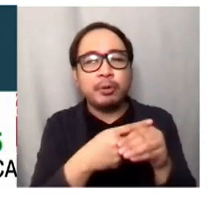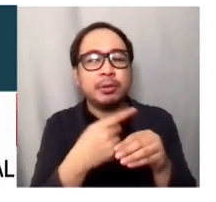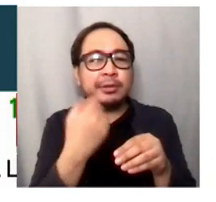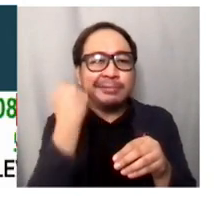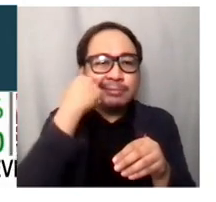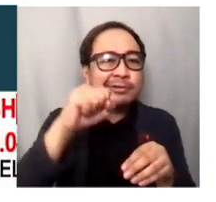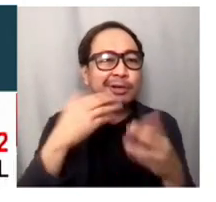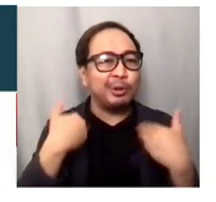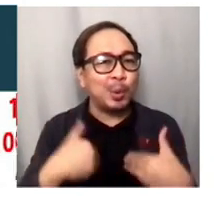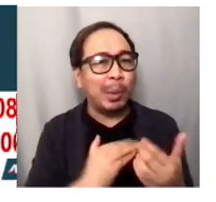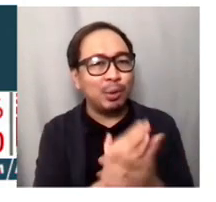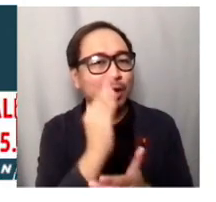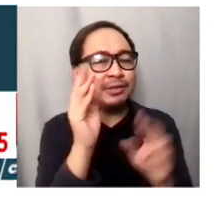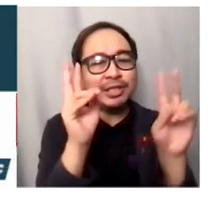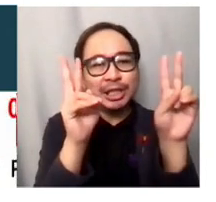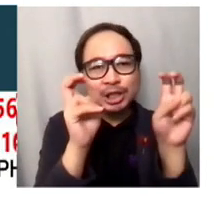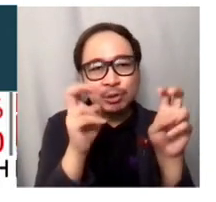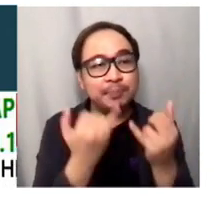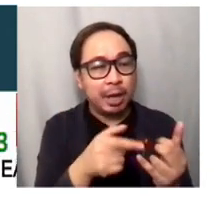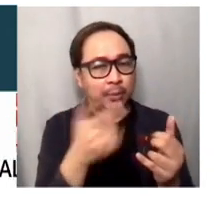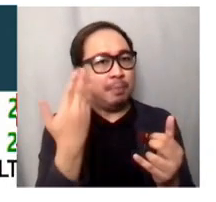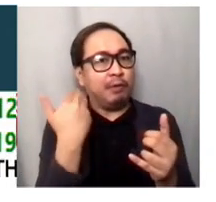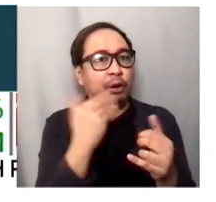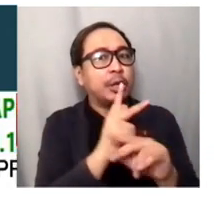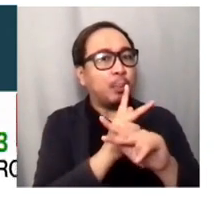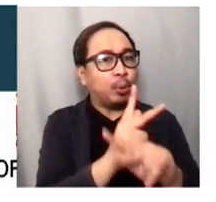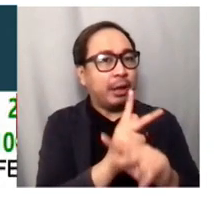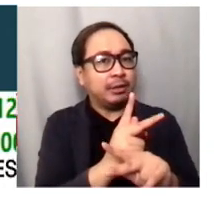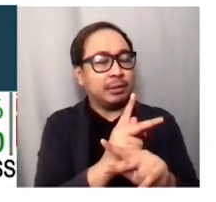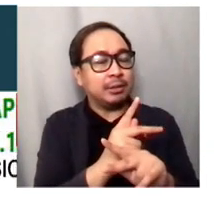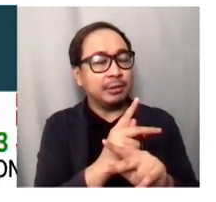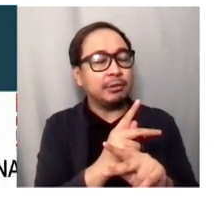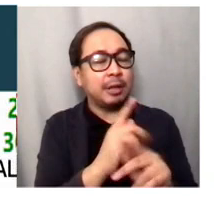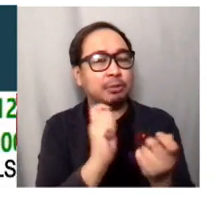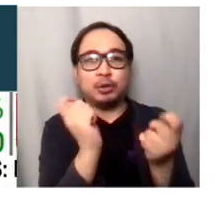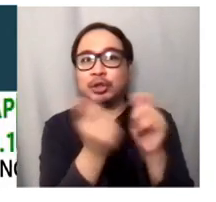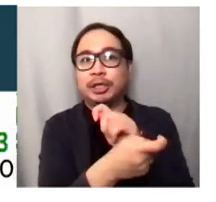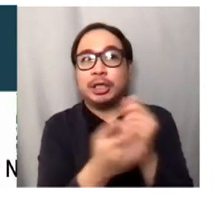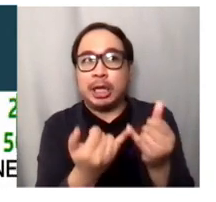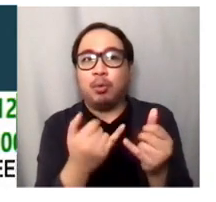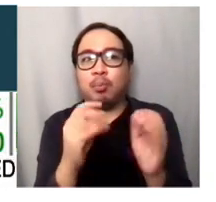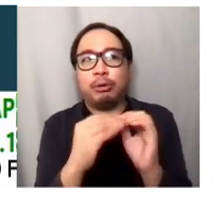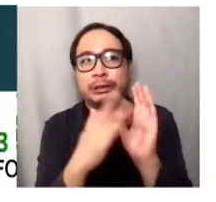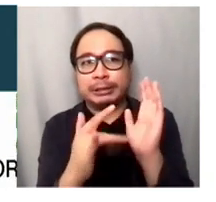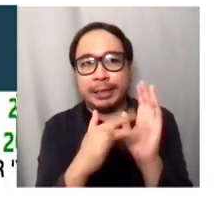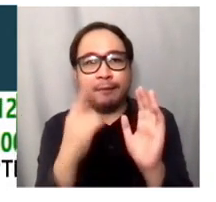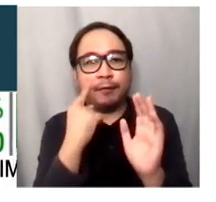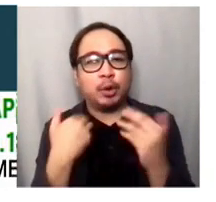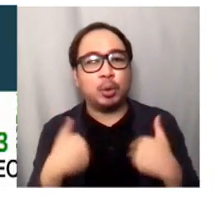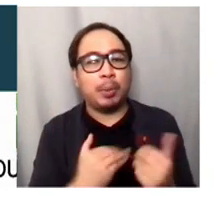sort of evolved from being protectors of the people to abusers of human rights?